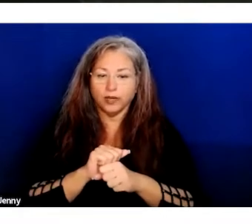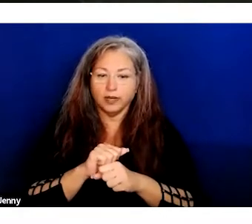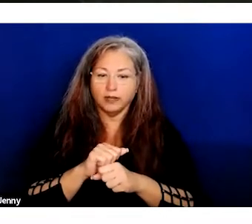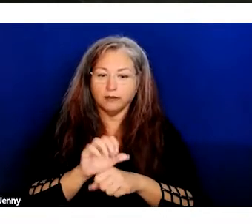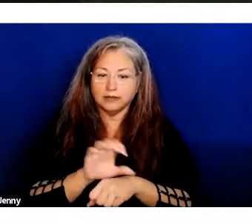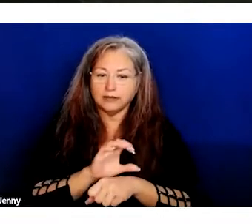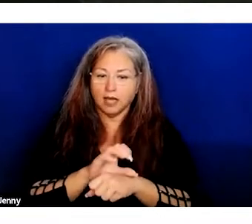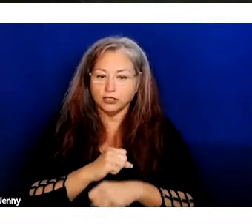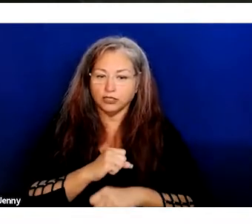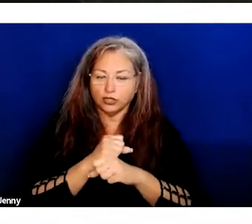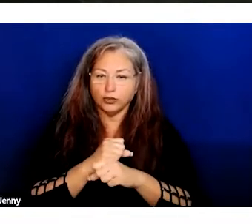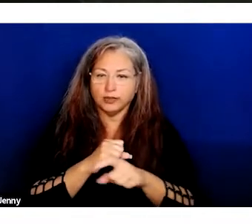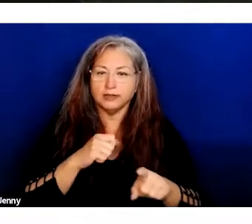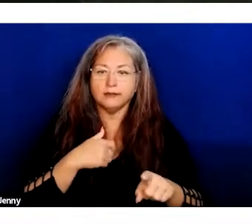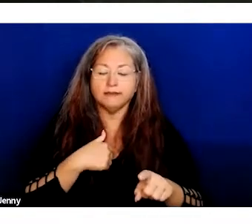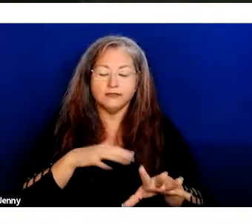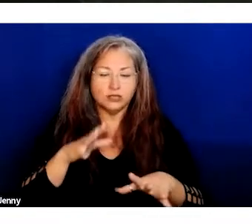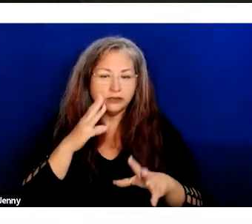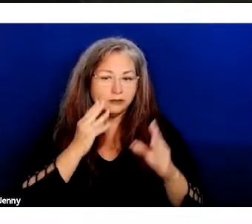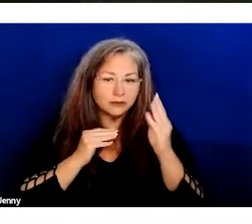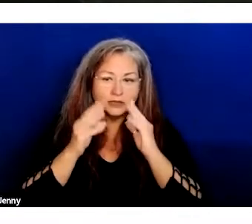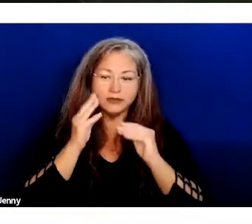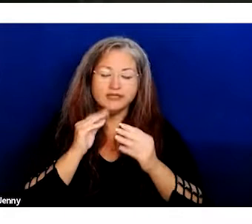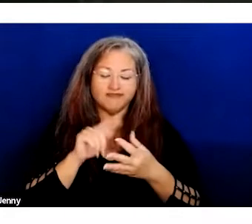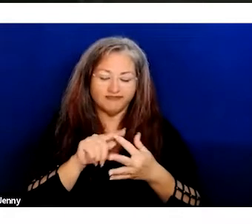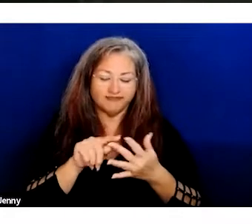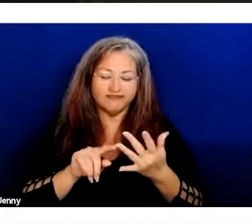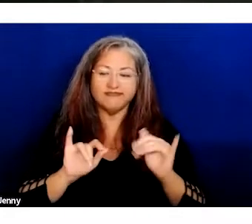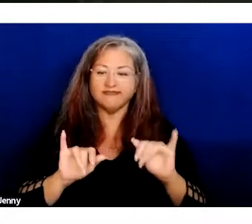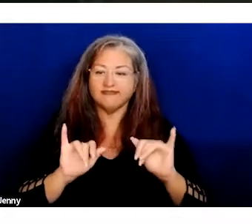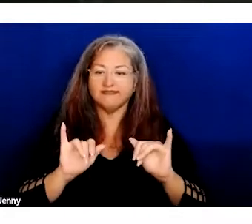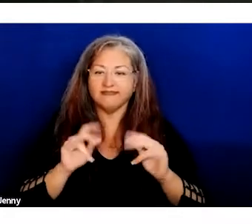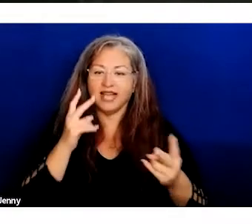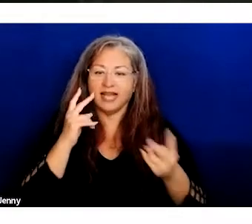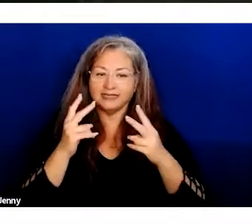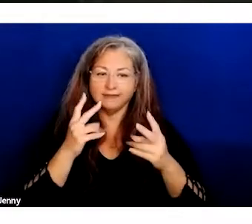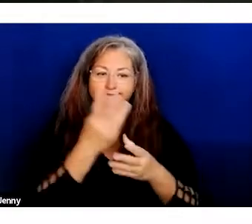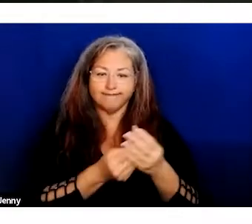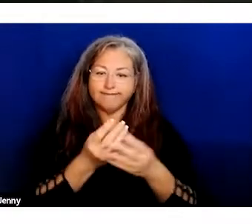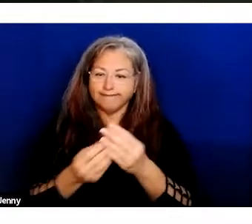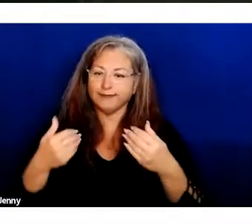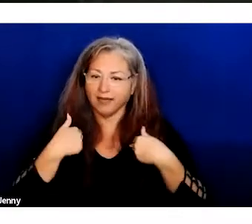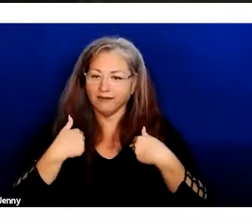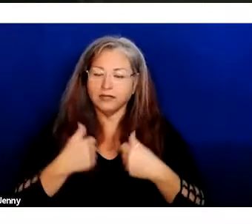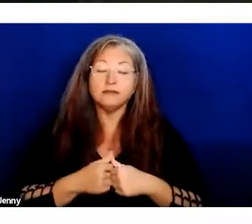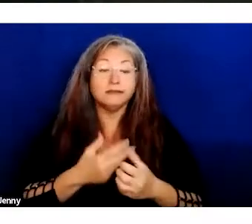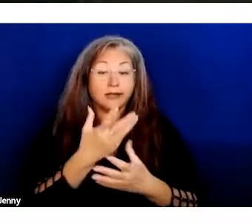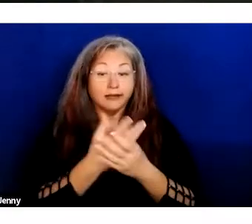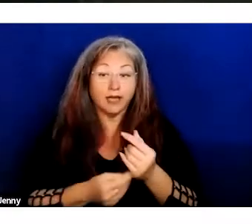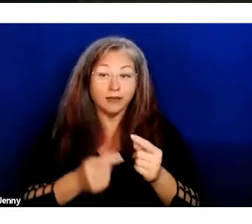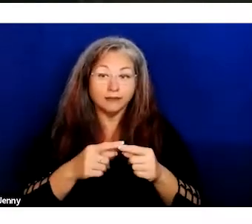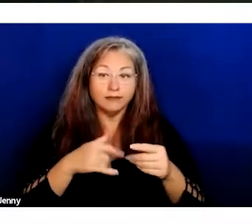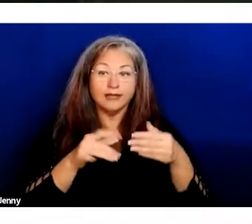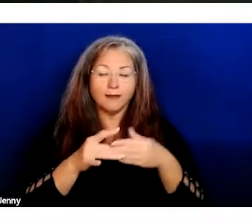up experiencing some things and seeing a lot of gaps. And those gaps led me